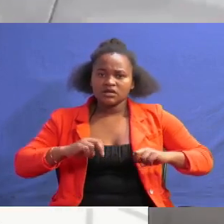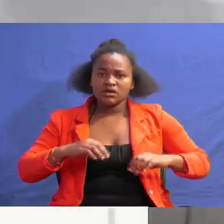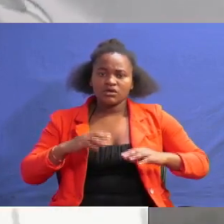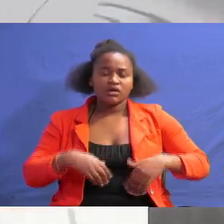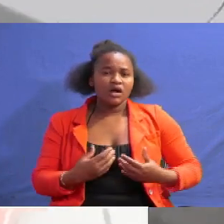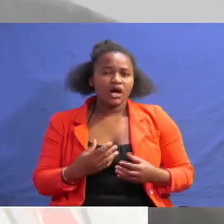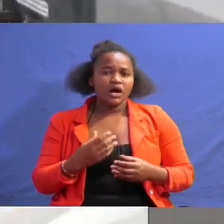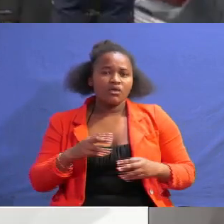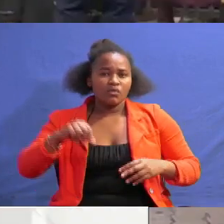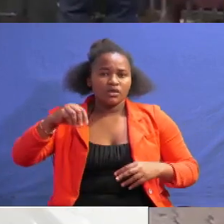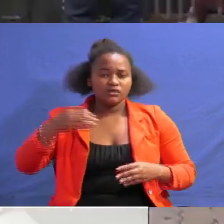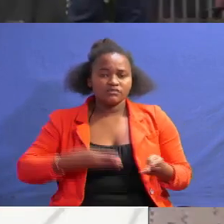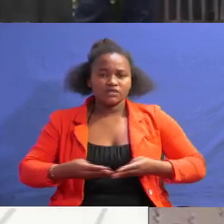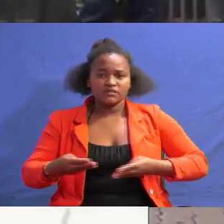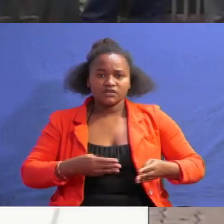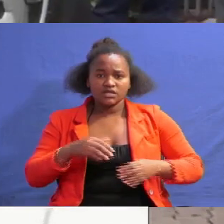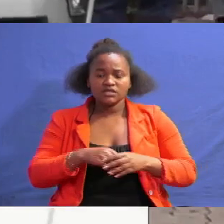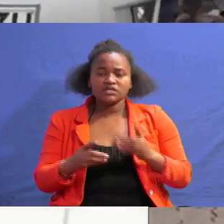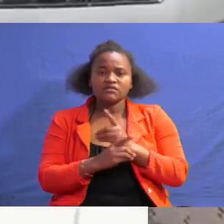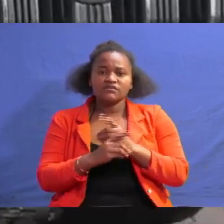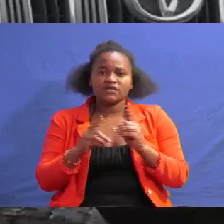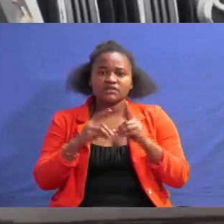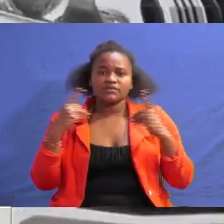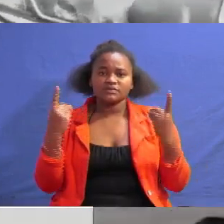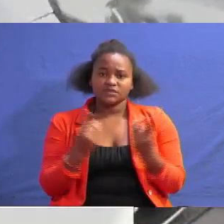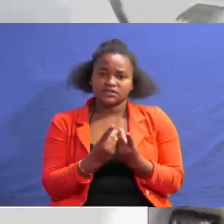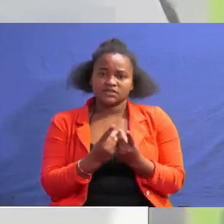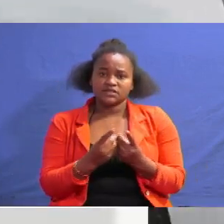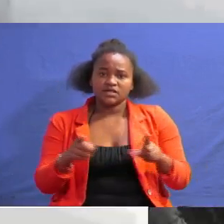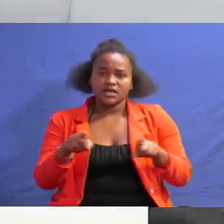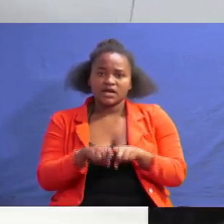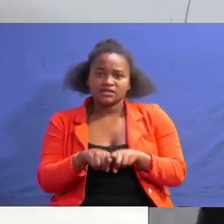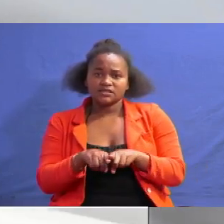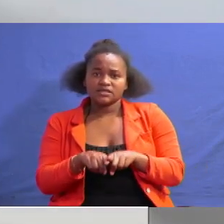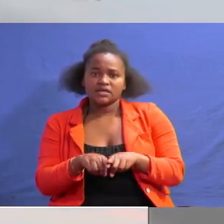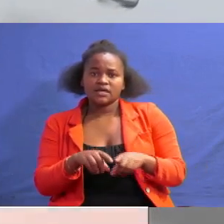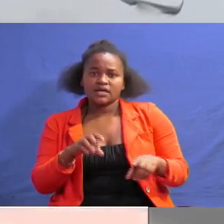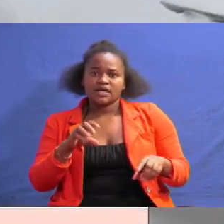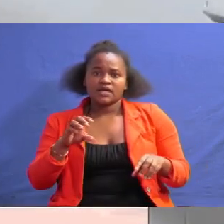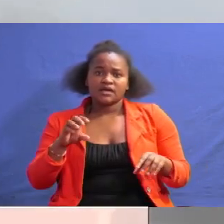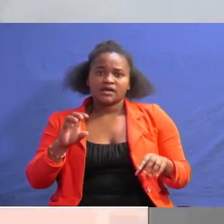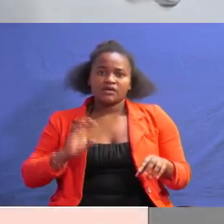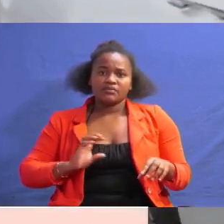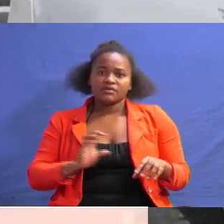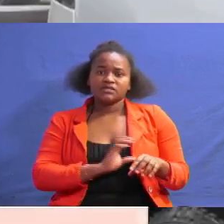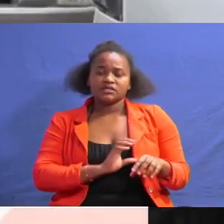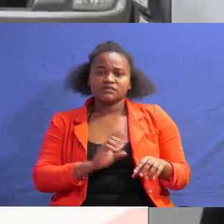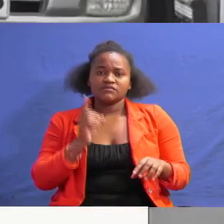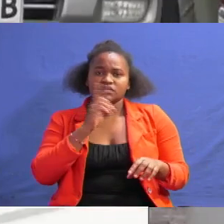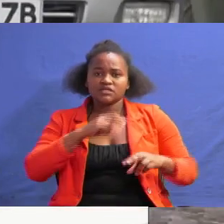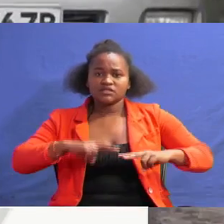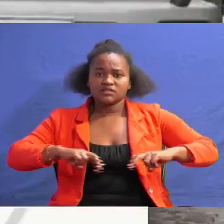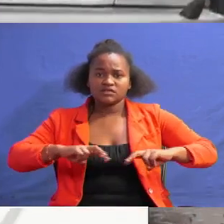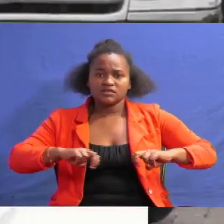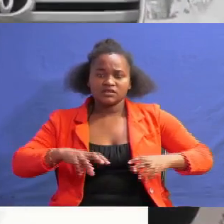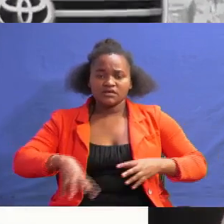the quality of services provided in certain hospital departments. As the committee chairperson Senator Johnson Mandago notes, the